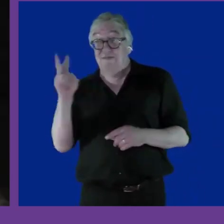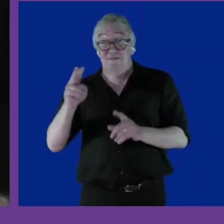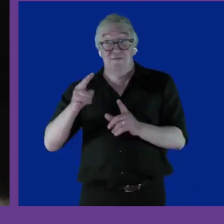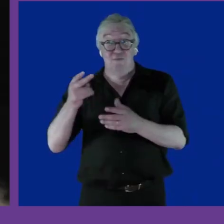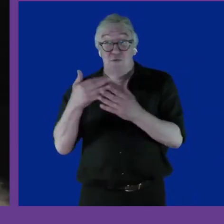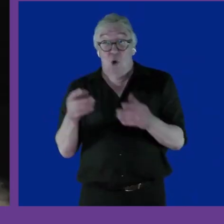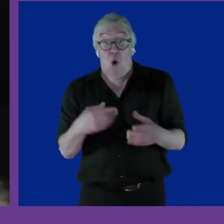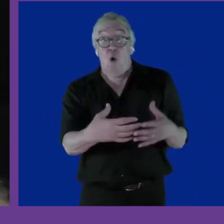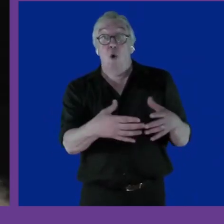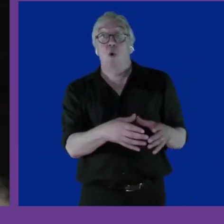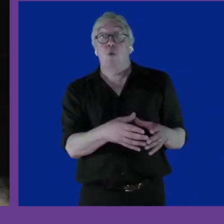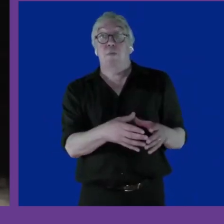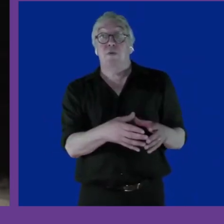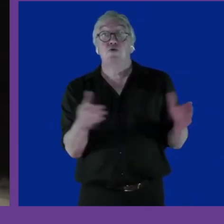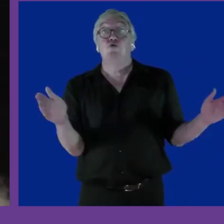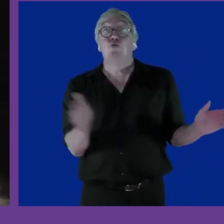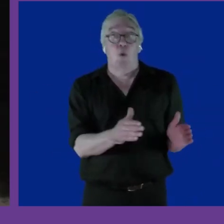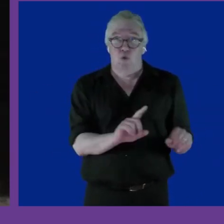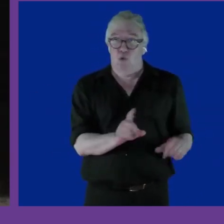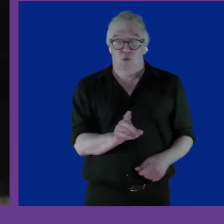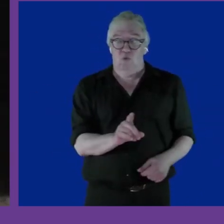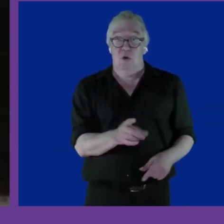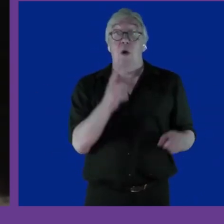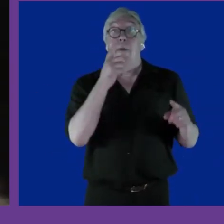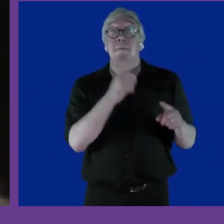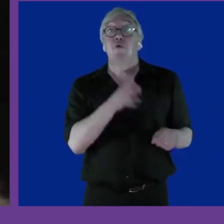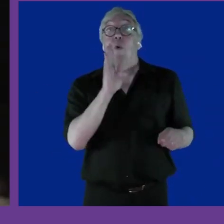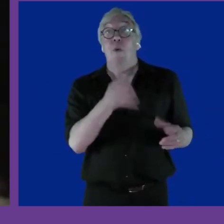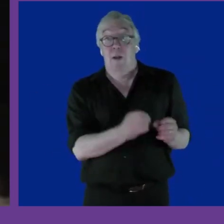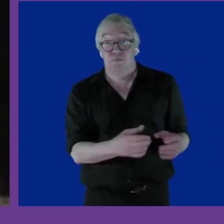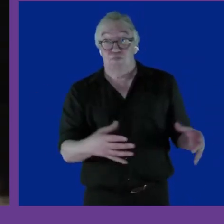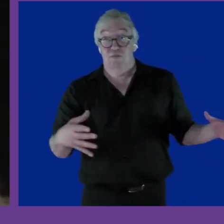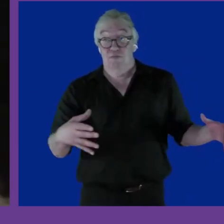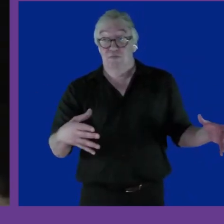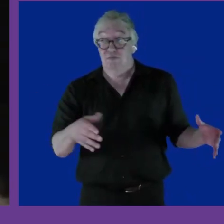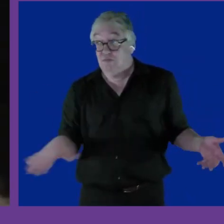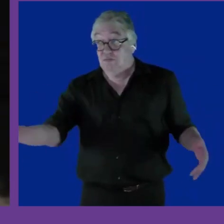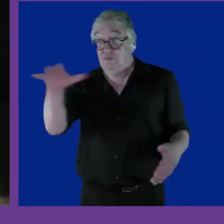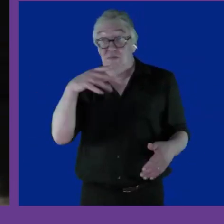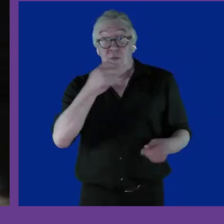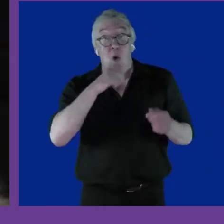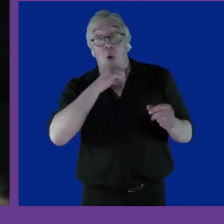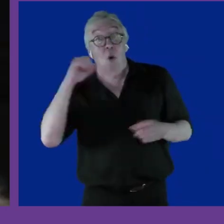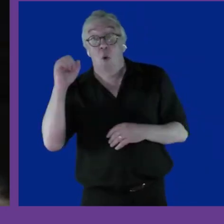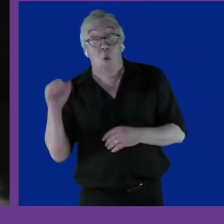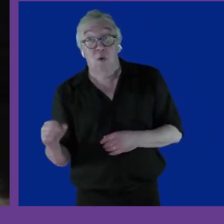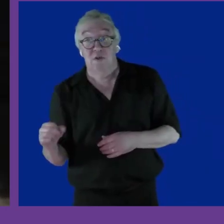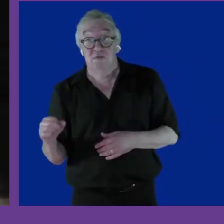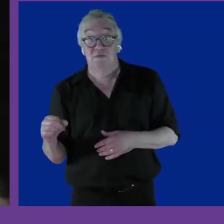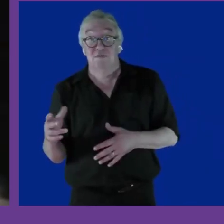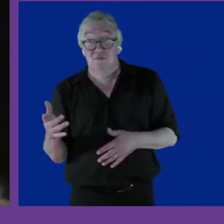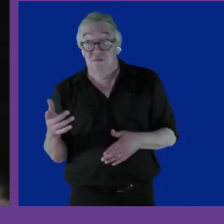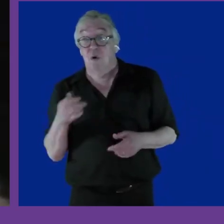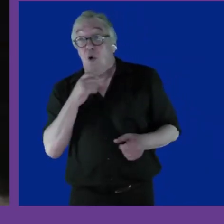which is also going to grow, because it's not a question of generation, it's a question of age. That you become, that certain services